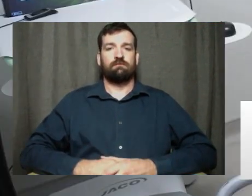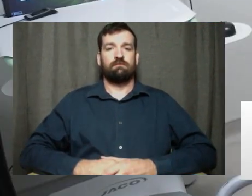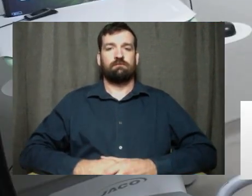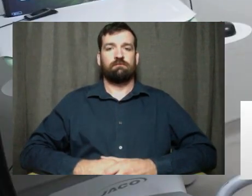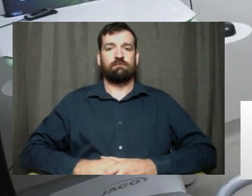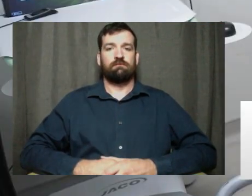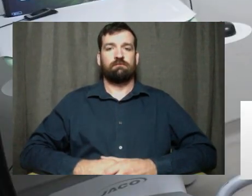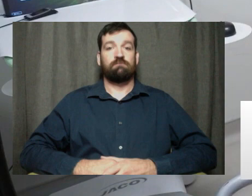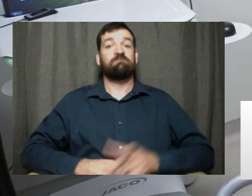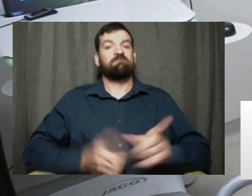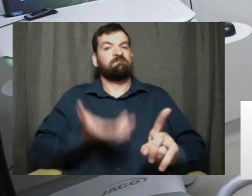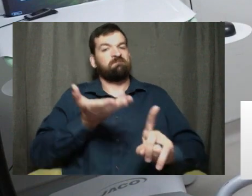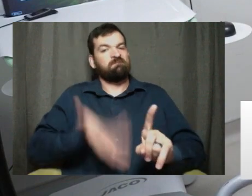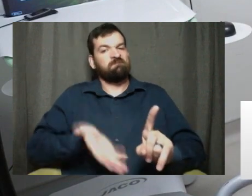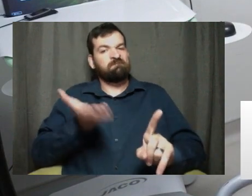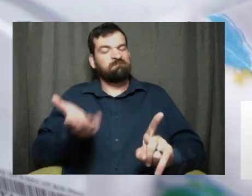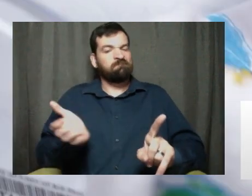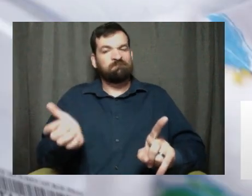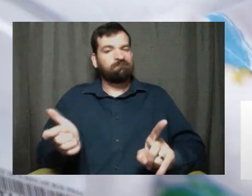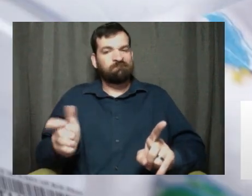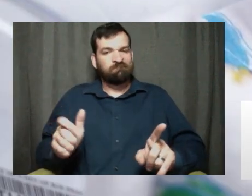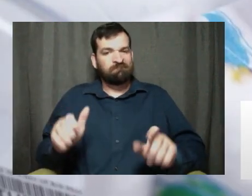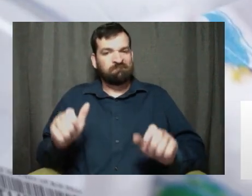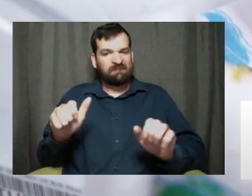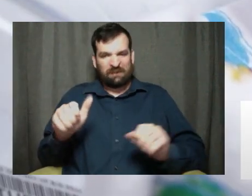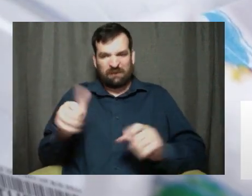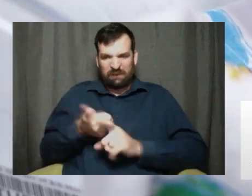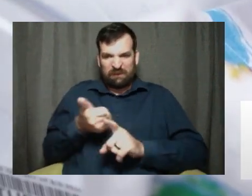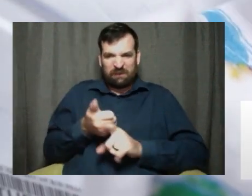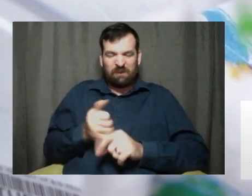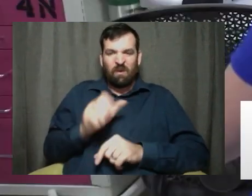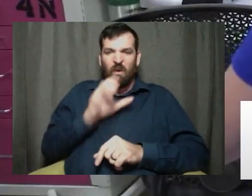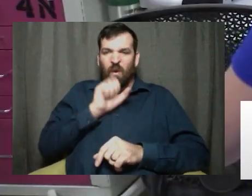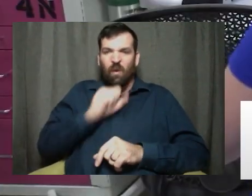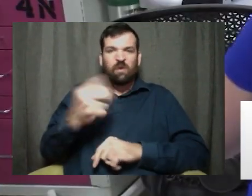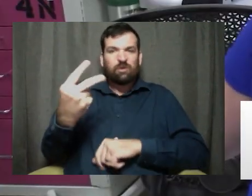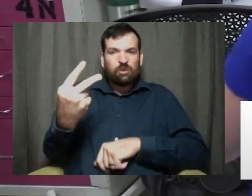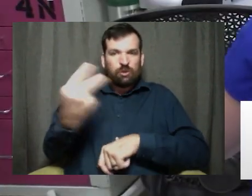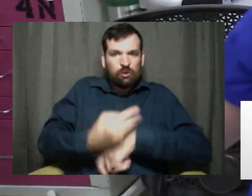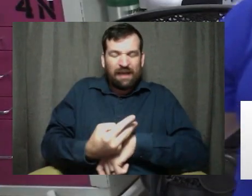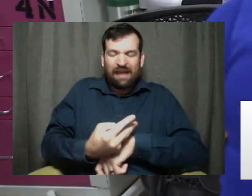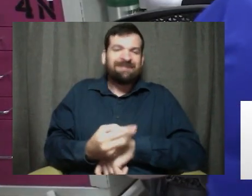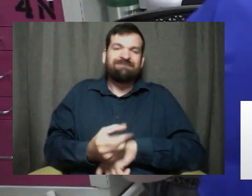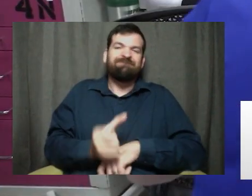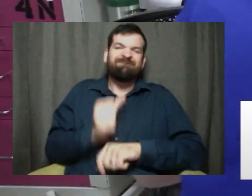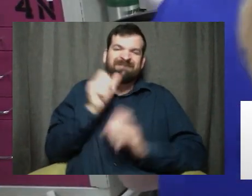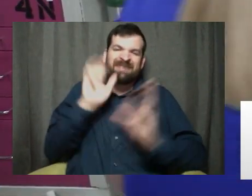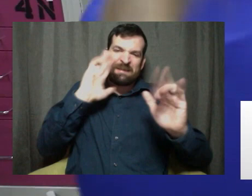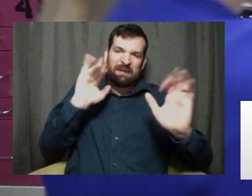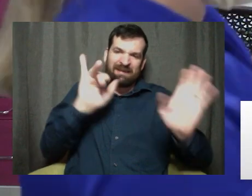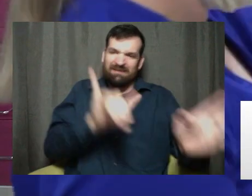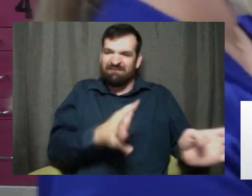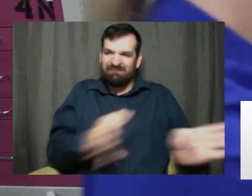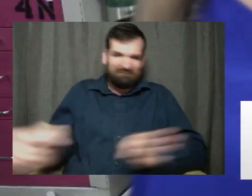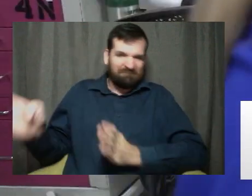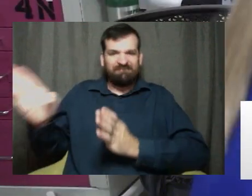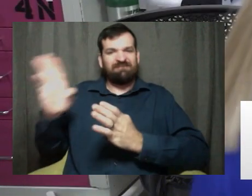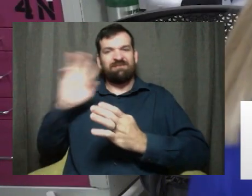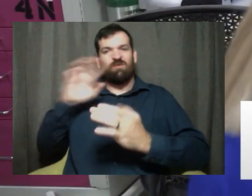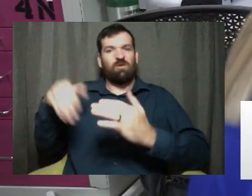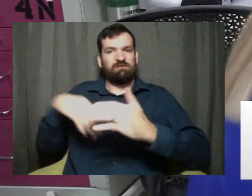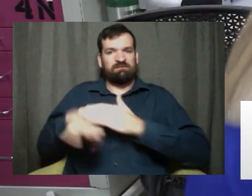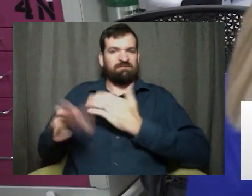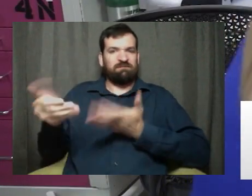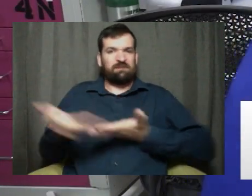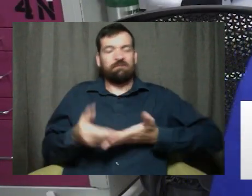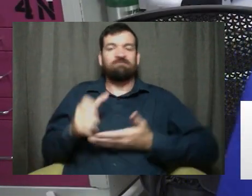This is likely not how 2-day-old Emily planned her big entrance into the world. That's not a hunger